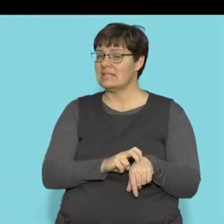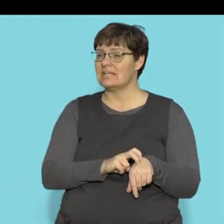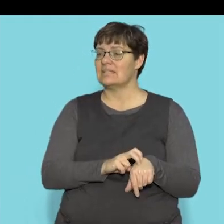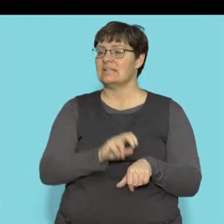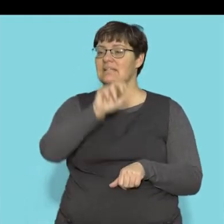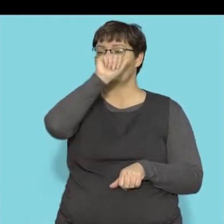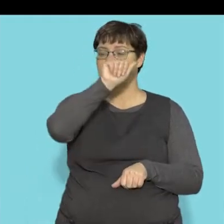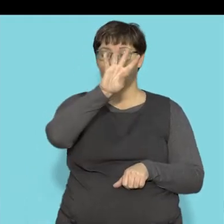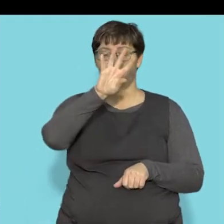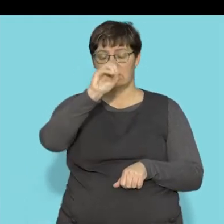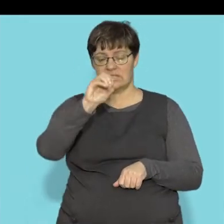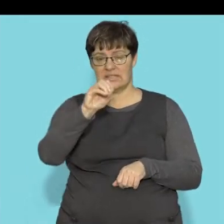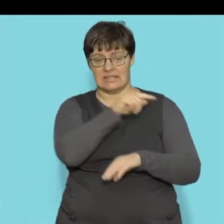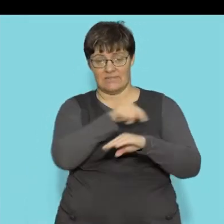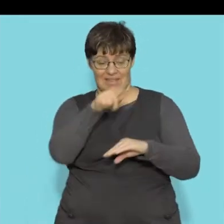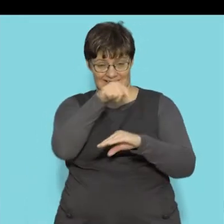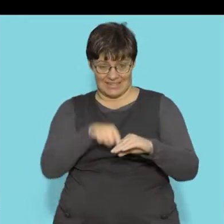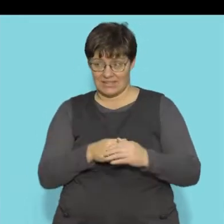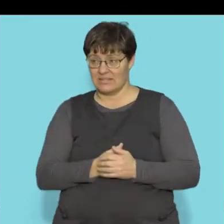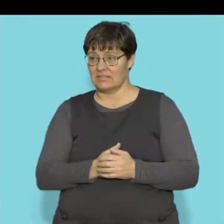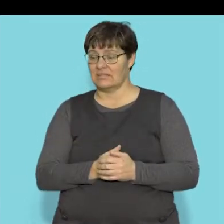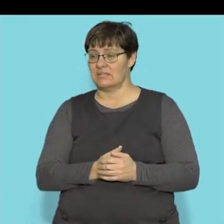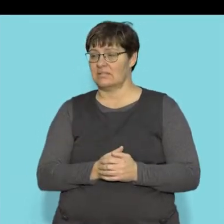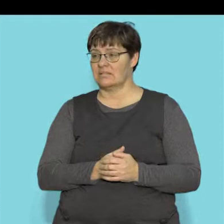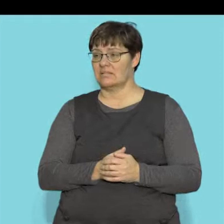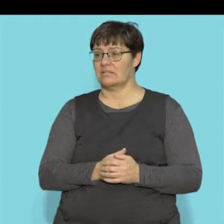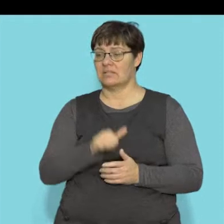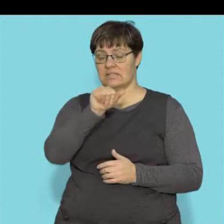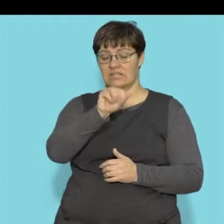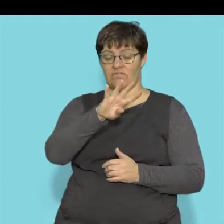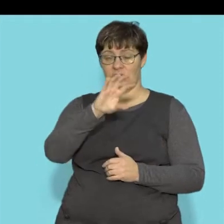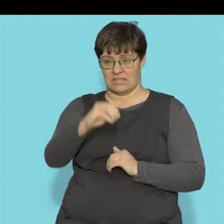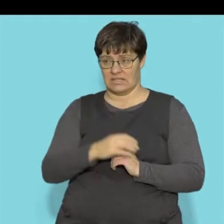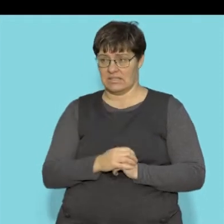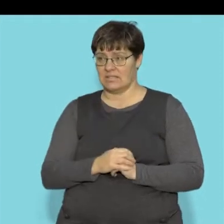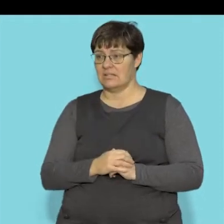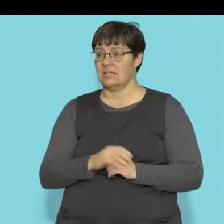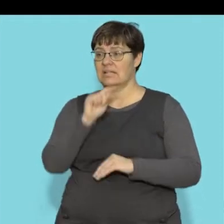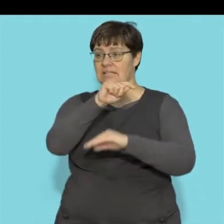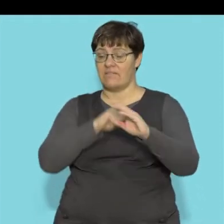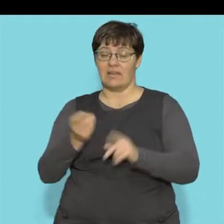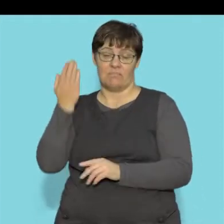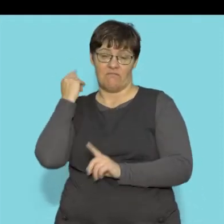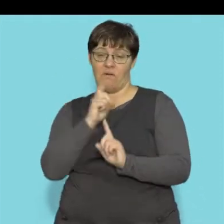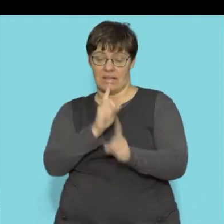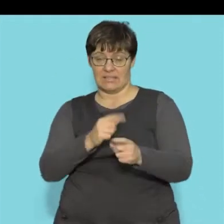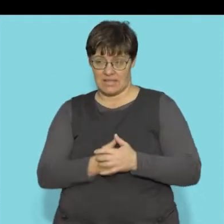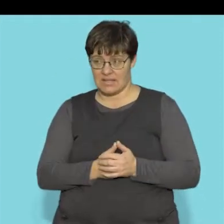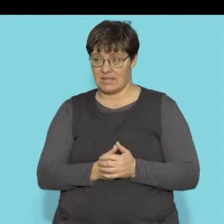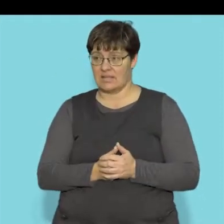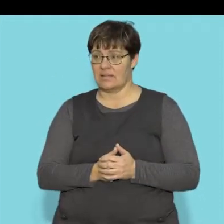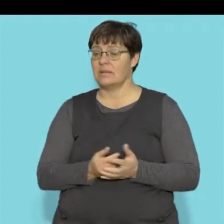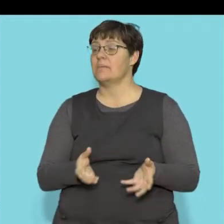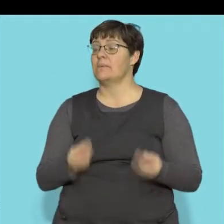to divide 640 by that in order to get my height. So I'm going to say 640 divided by my